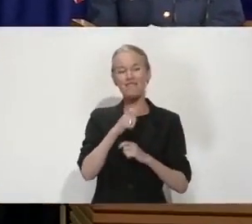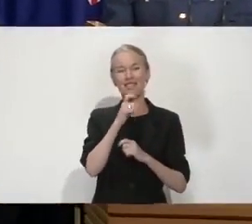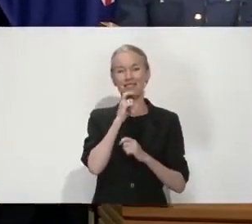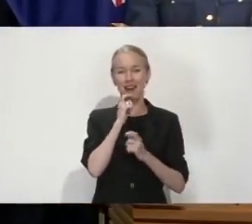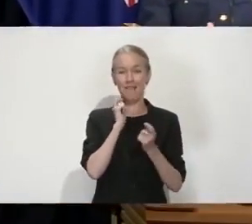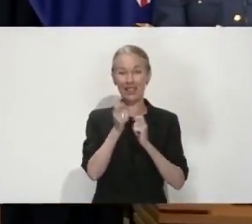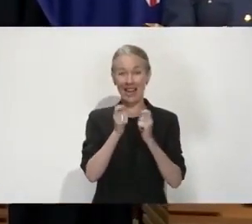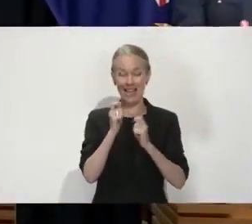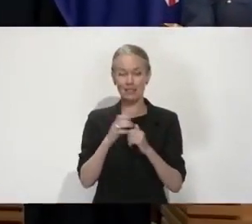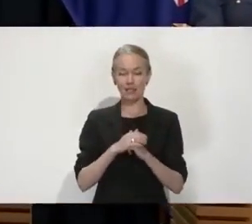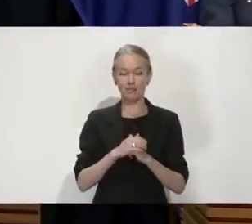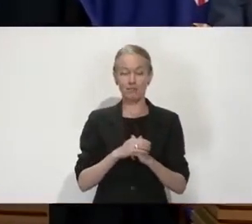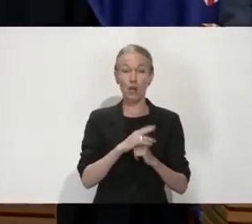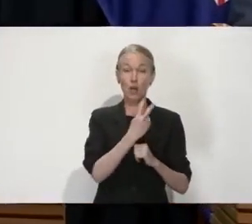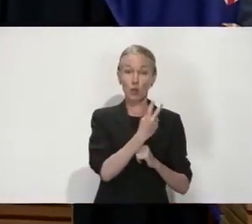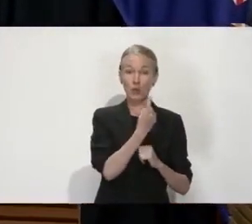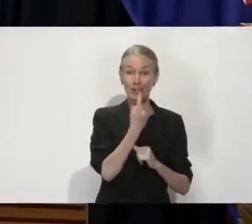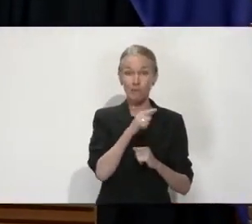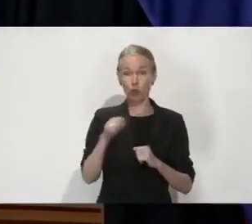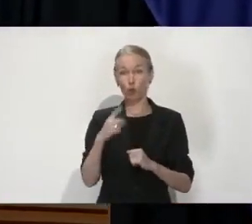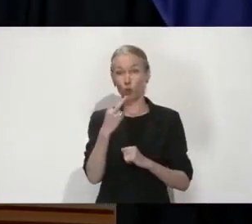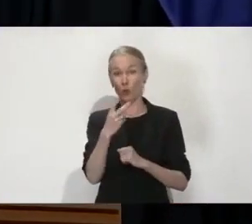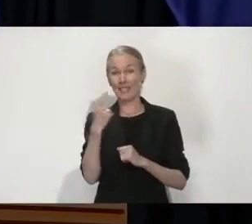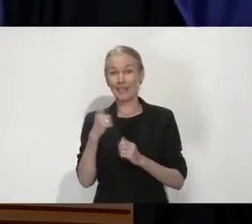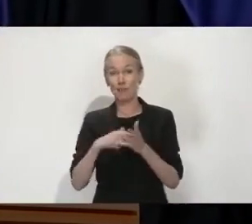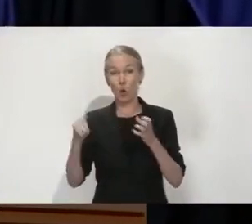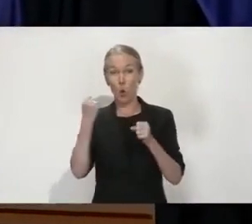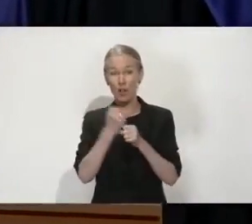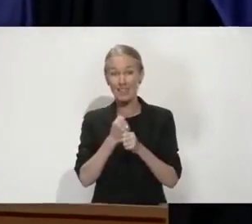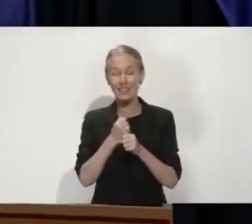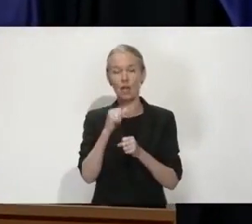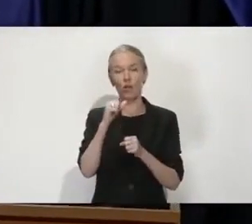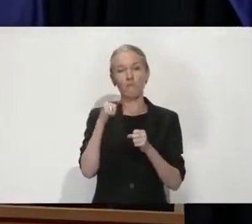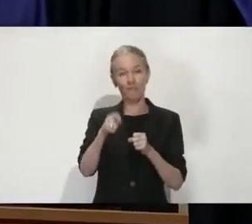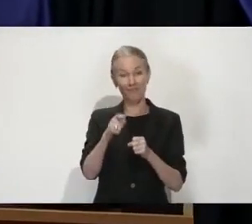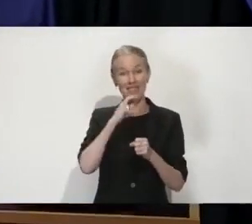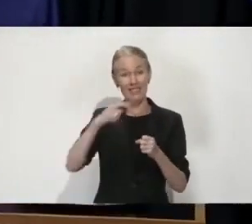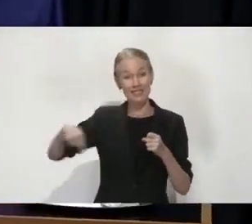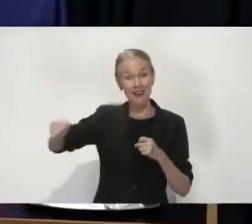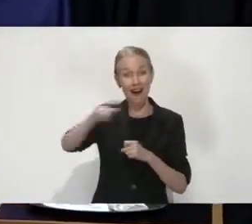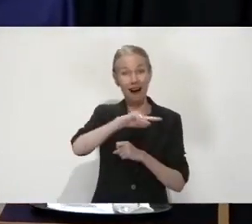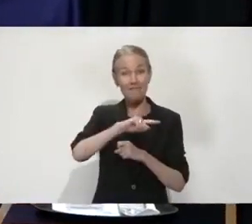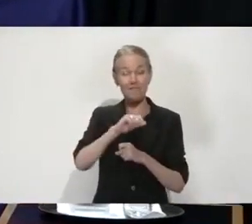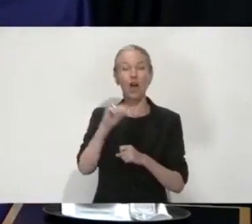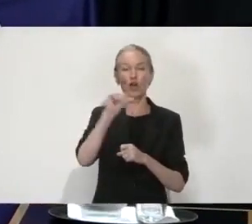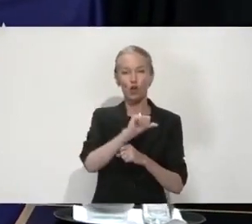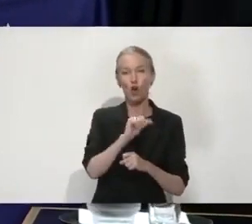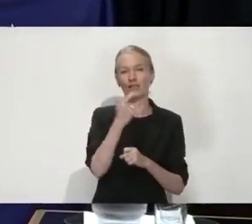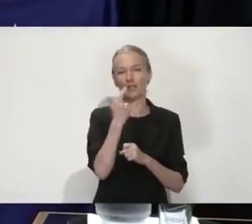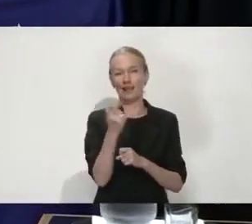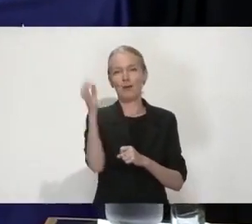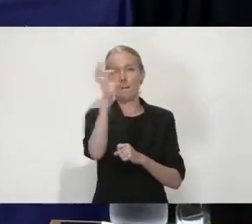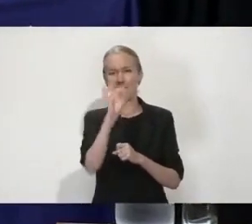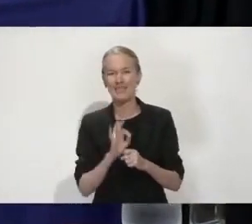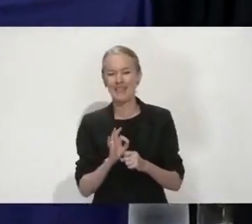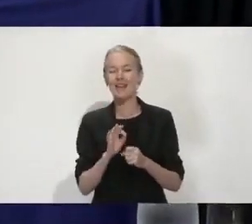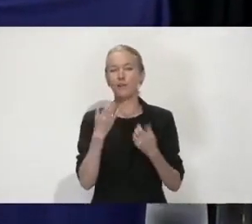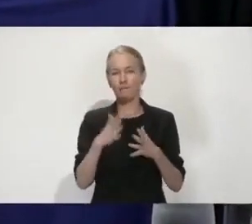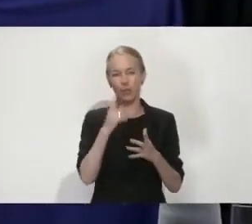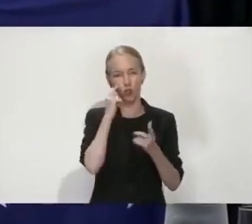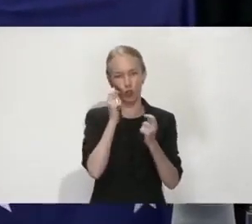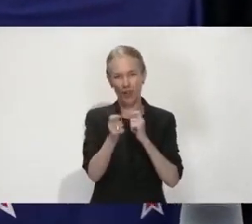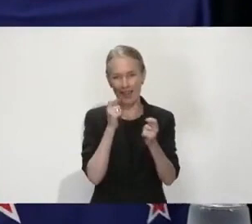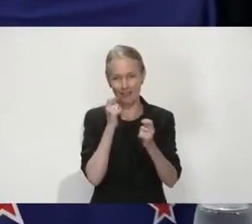the 21st and 27th of August, 97% of the total managed isolation and quarantine workforce